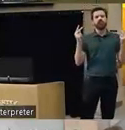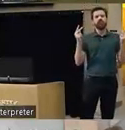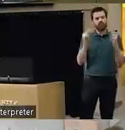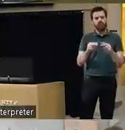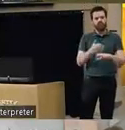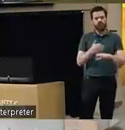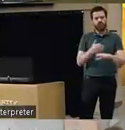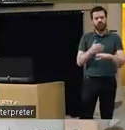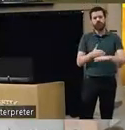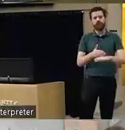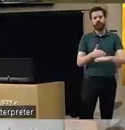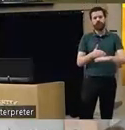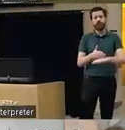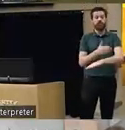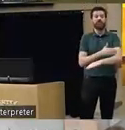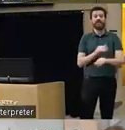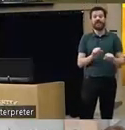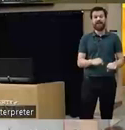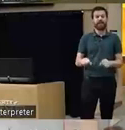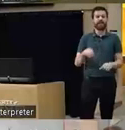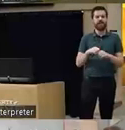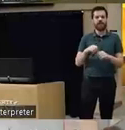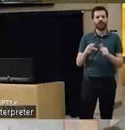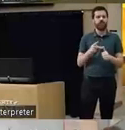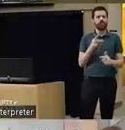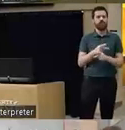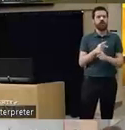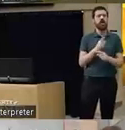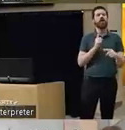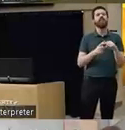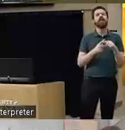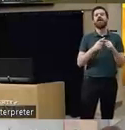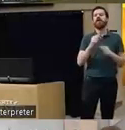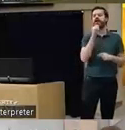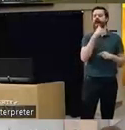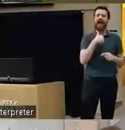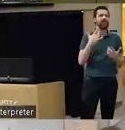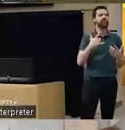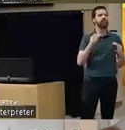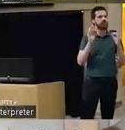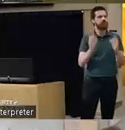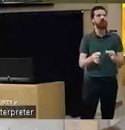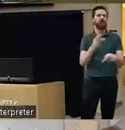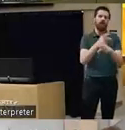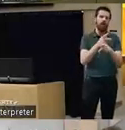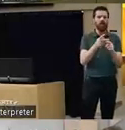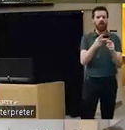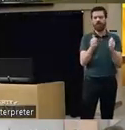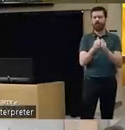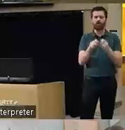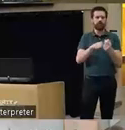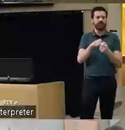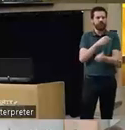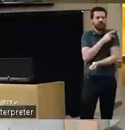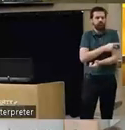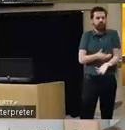the abilities within primary care and also not have indefinite kind of care around certain patients,